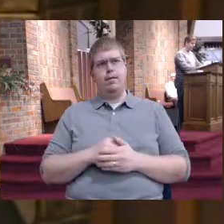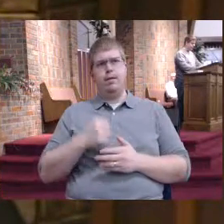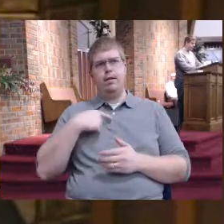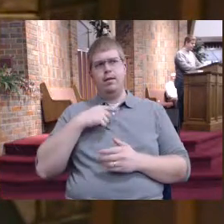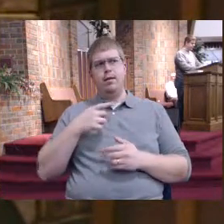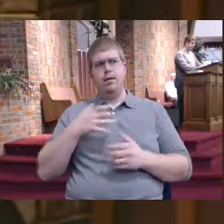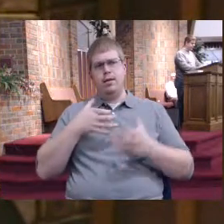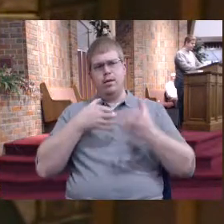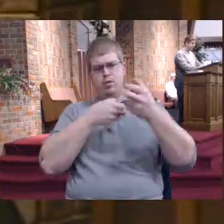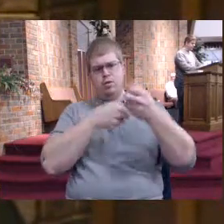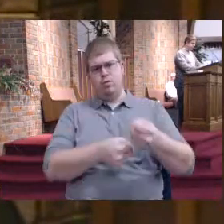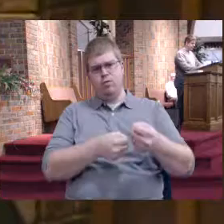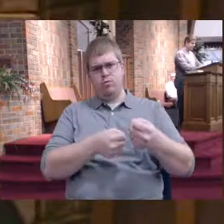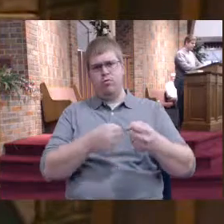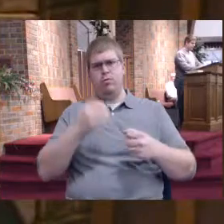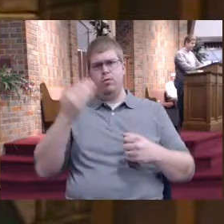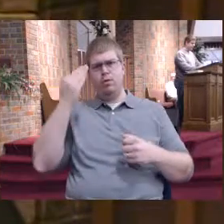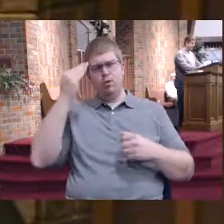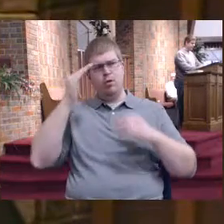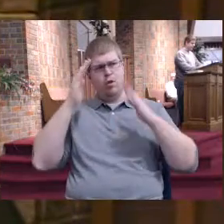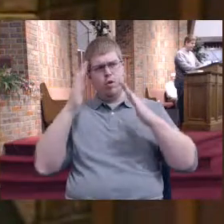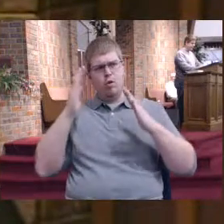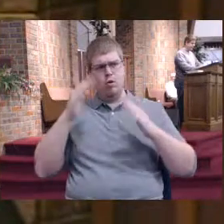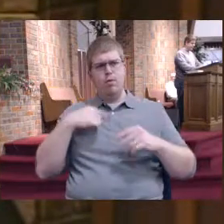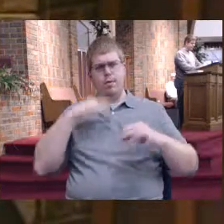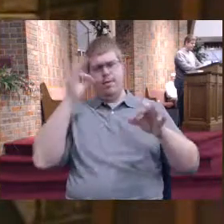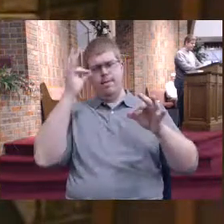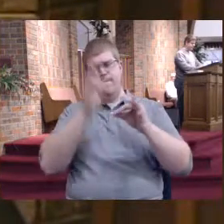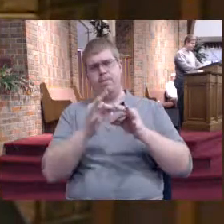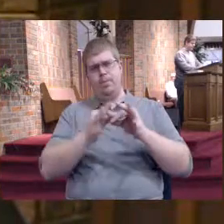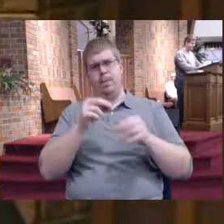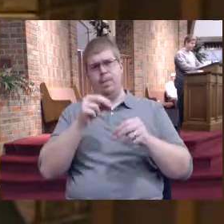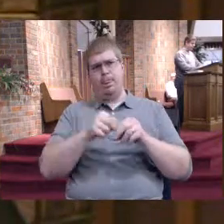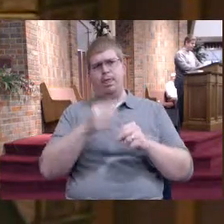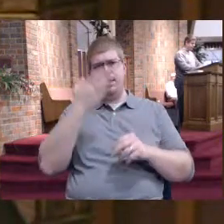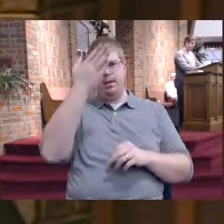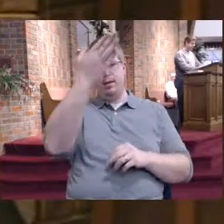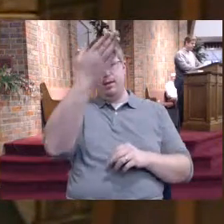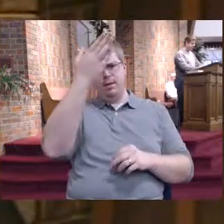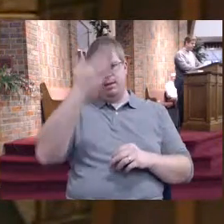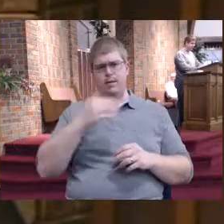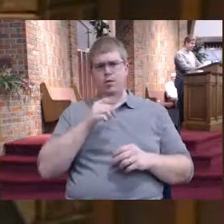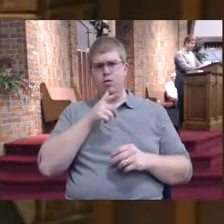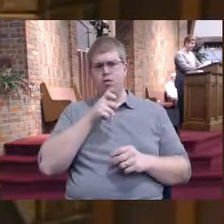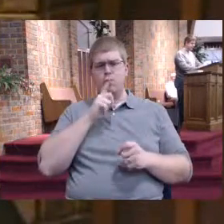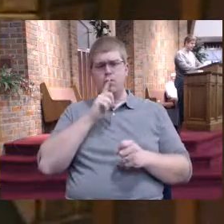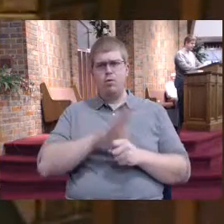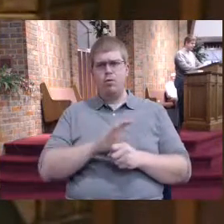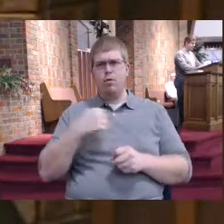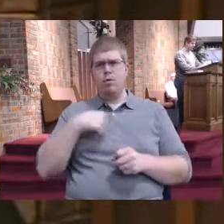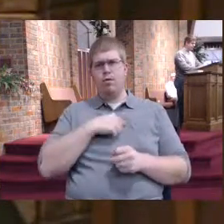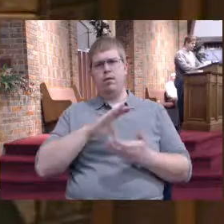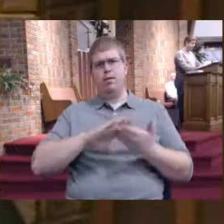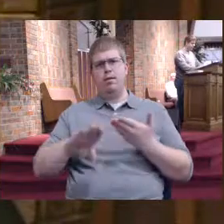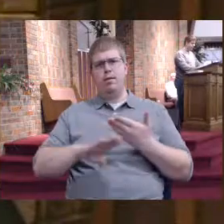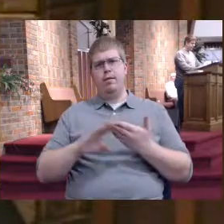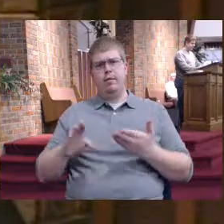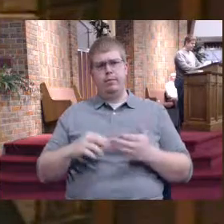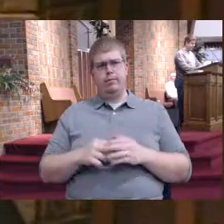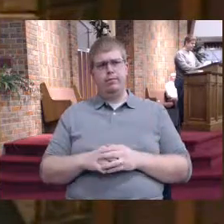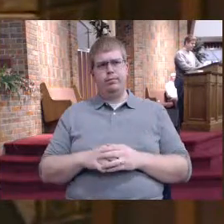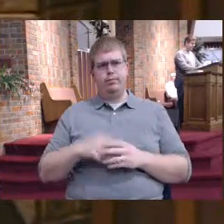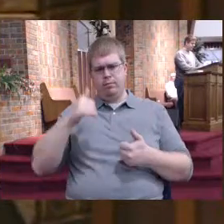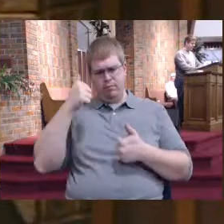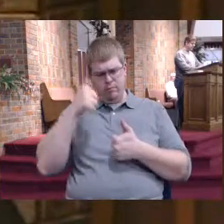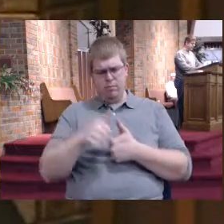without wavering, for he who promised is faithful, and let us consider how to stimulate one another to love and good deeds, not forsaking our own assembling